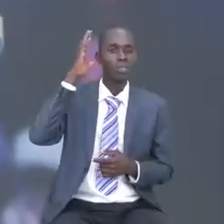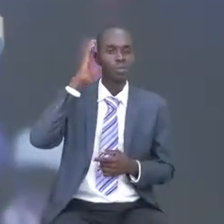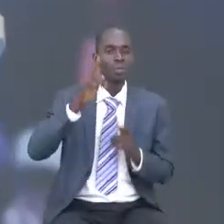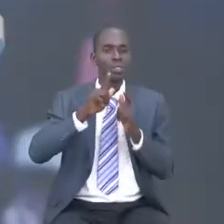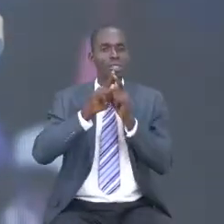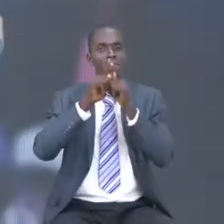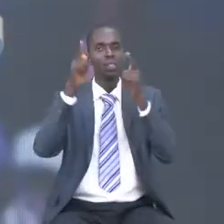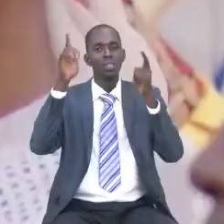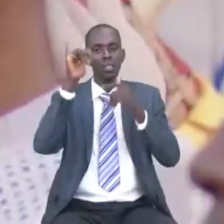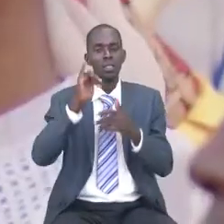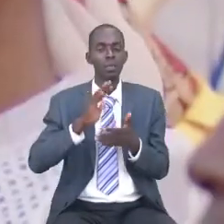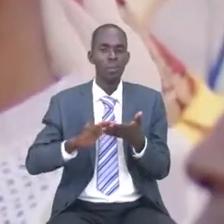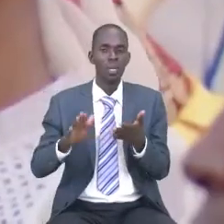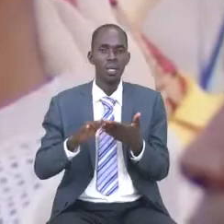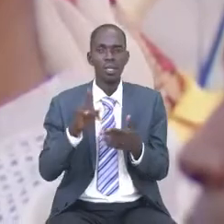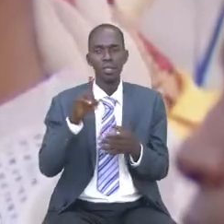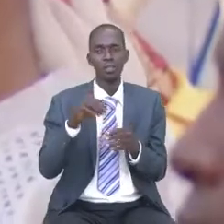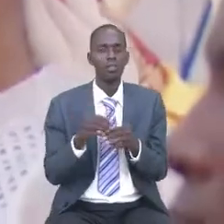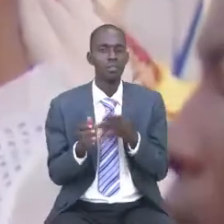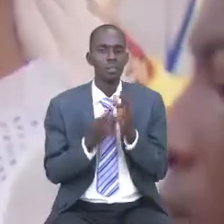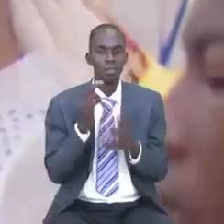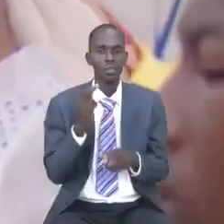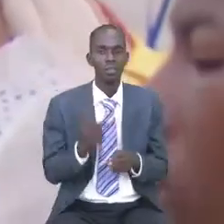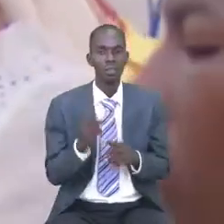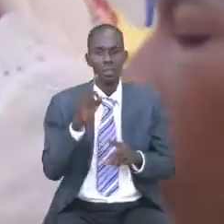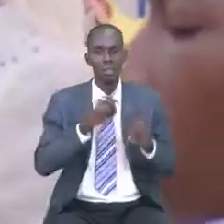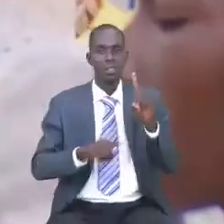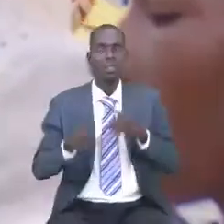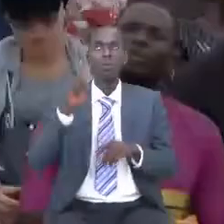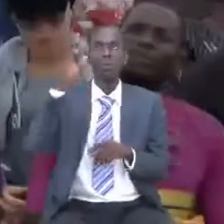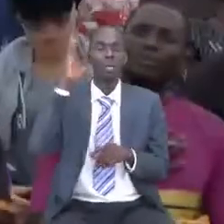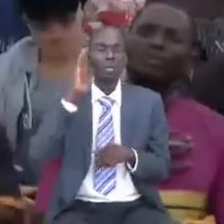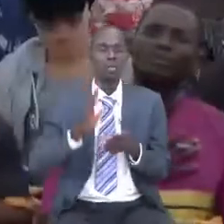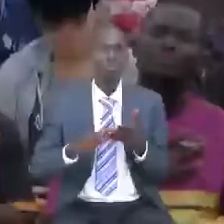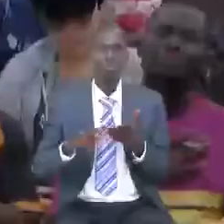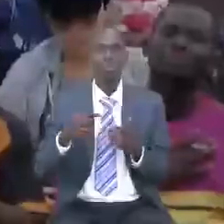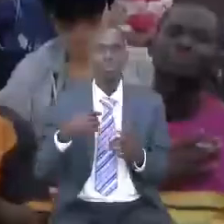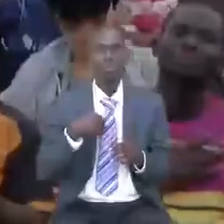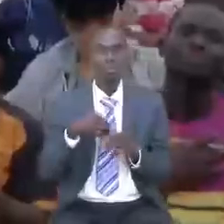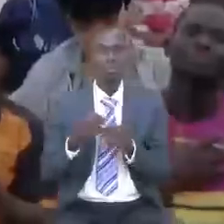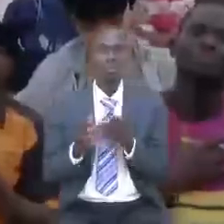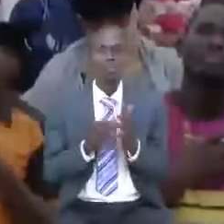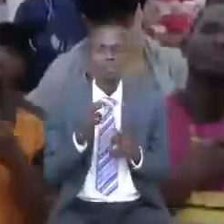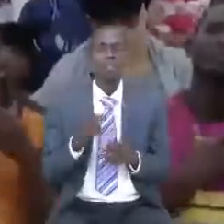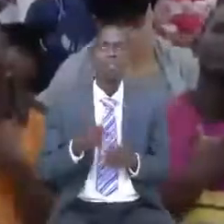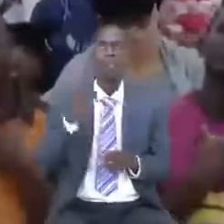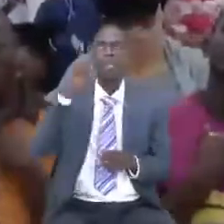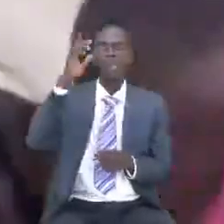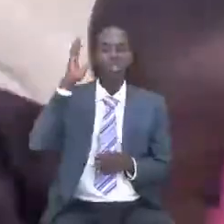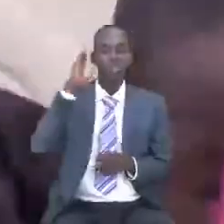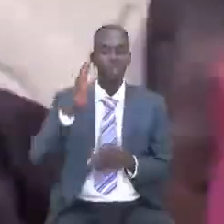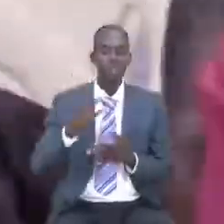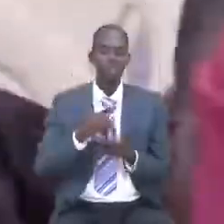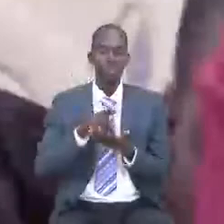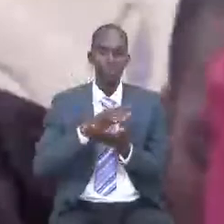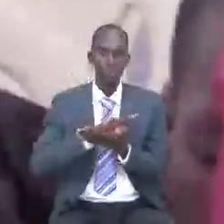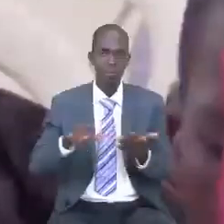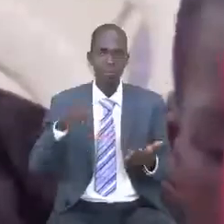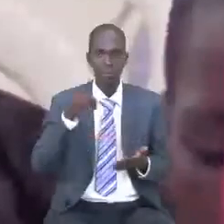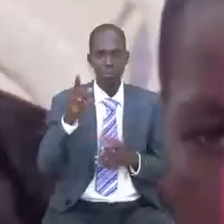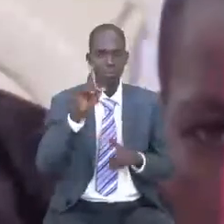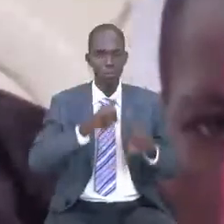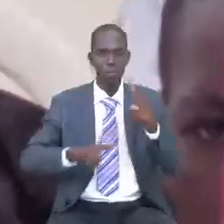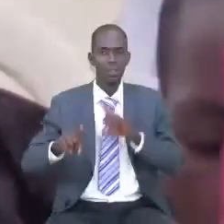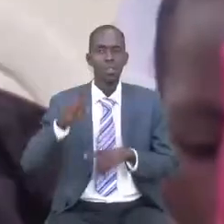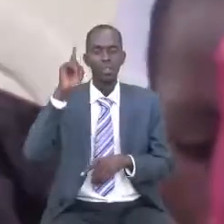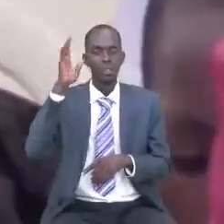will pardon you. Say, he will pardon me. He will purify you. Say, he will